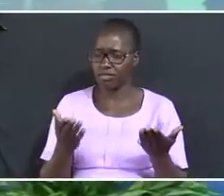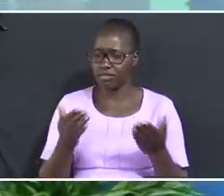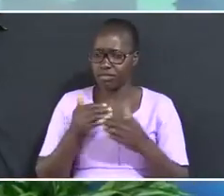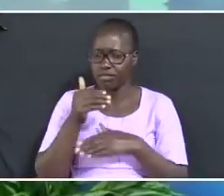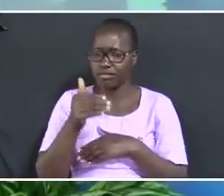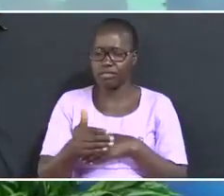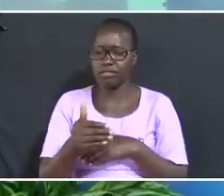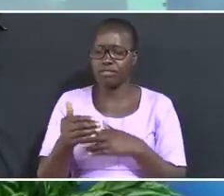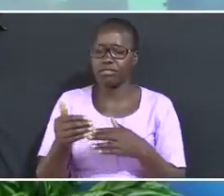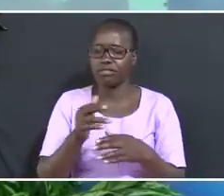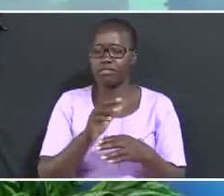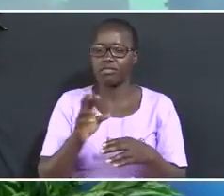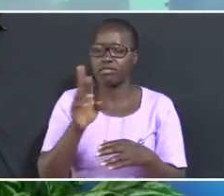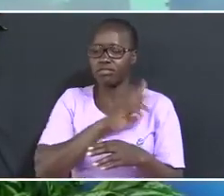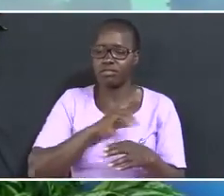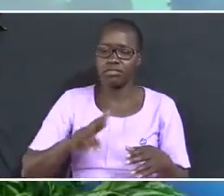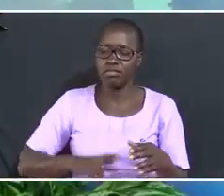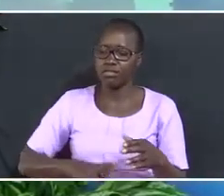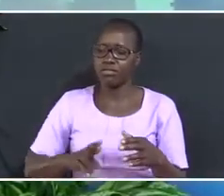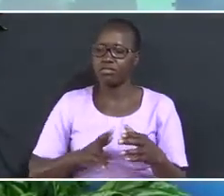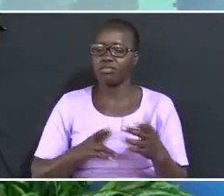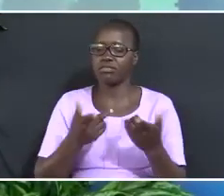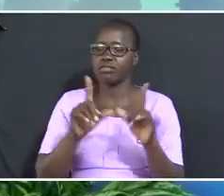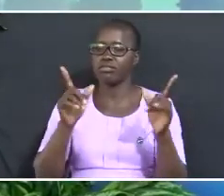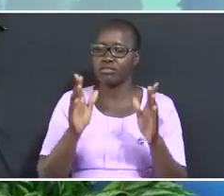external religious liberty.